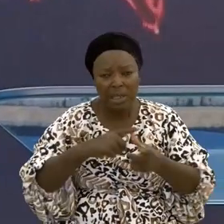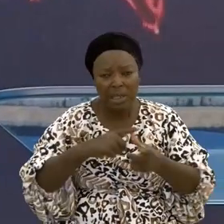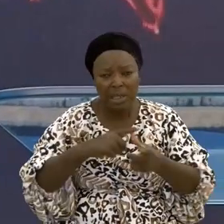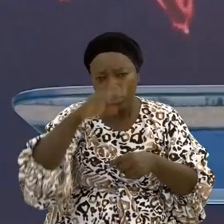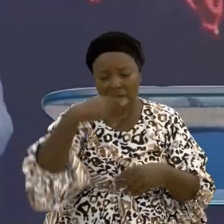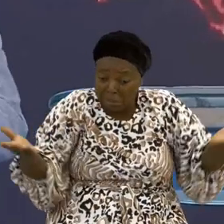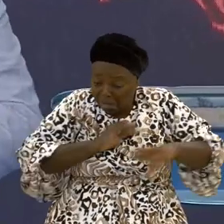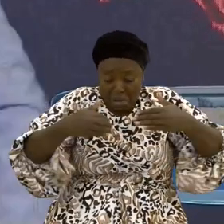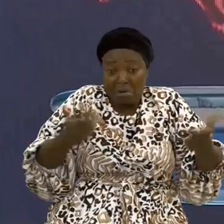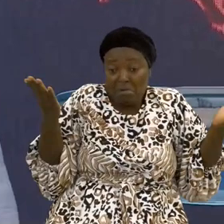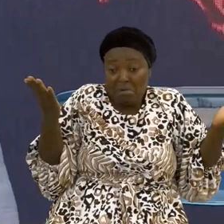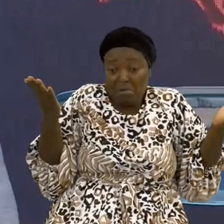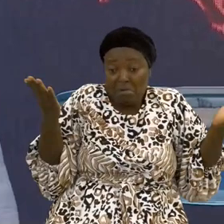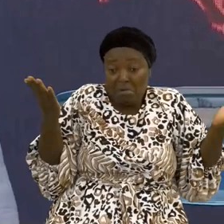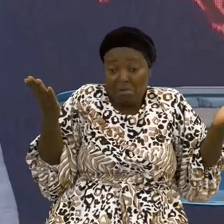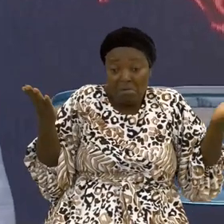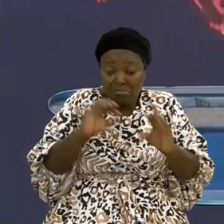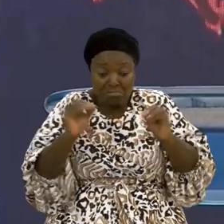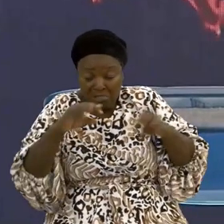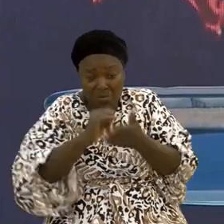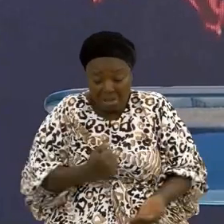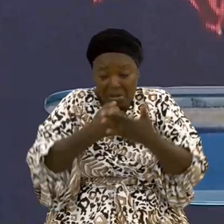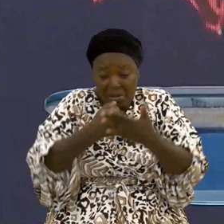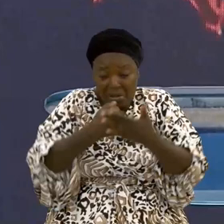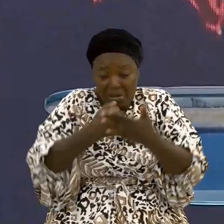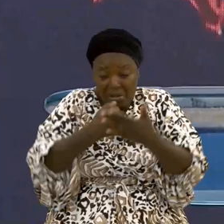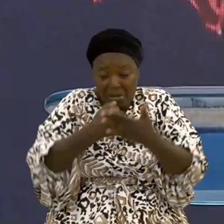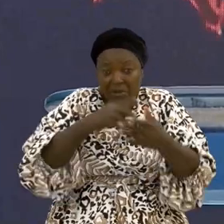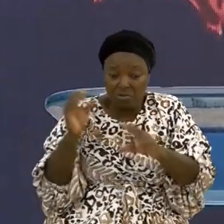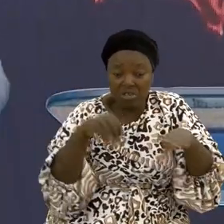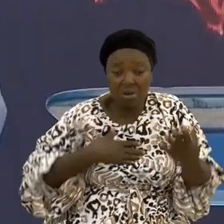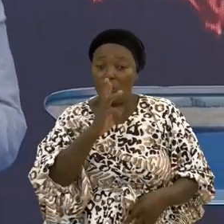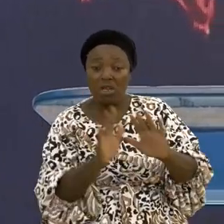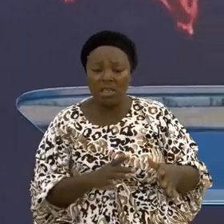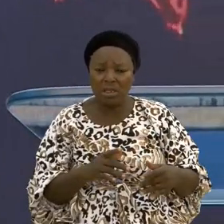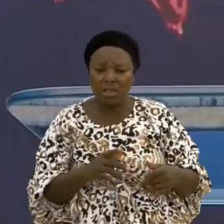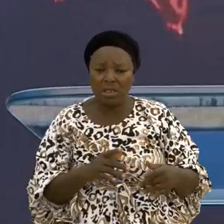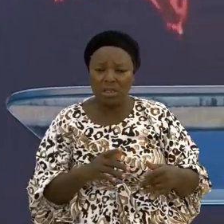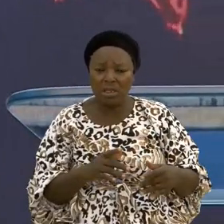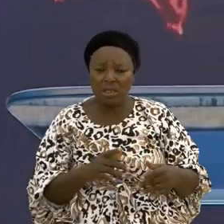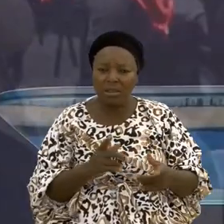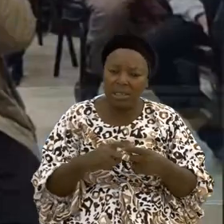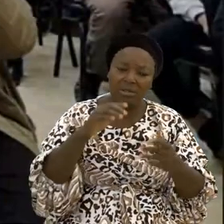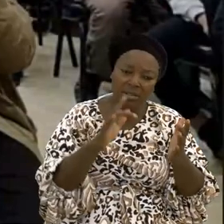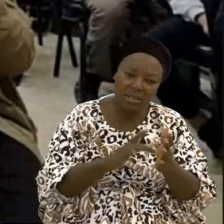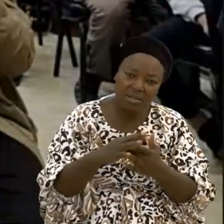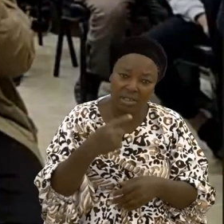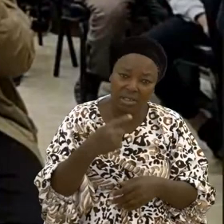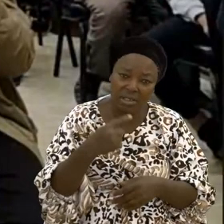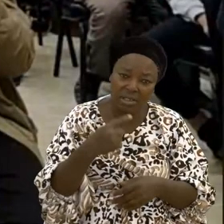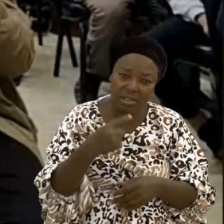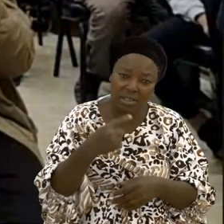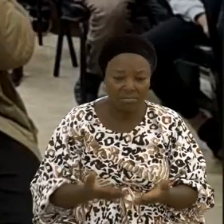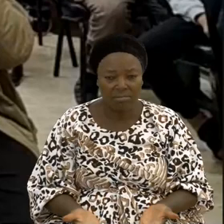is troubled to pick me up and get me into the water. And Jesus said, rise